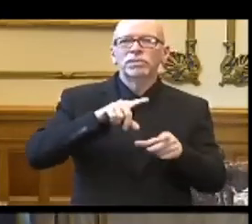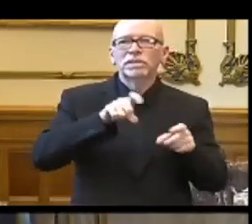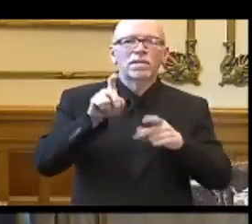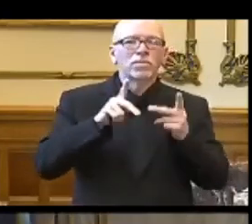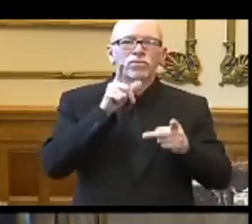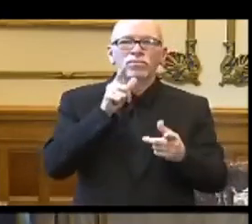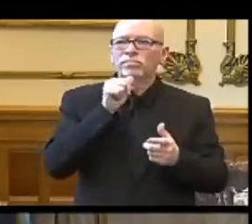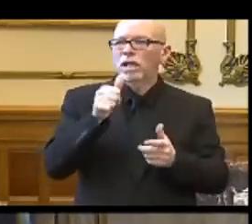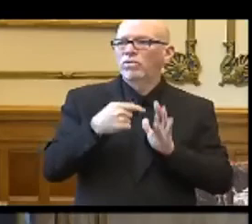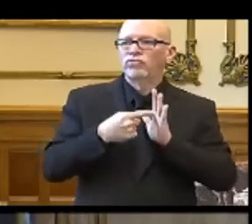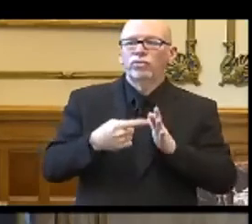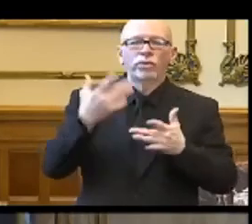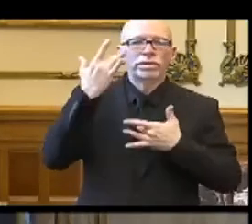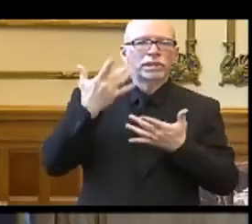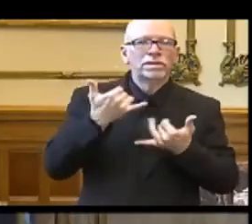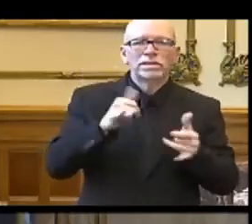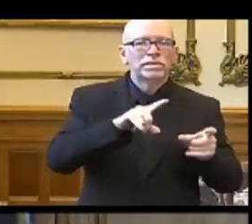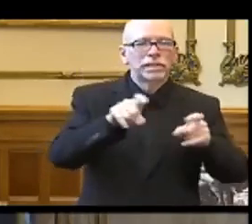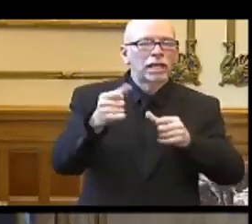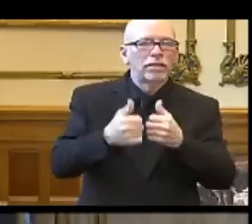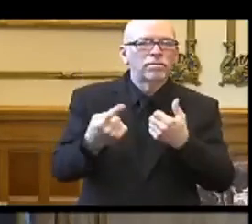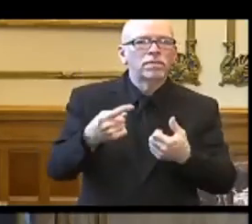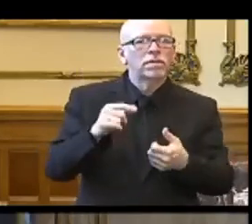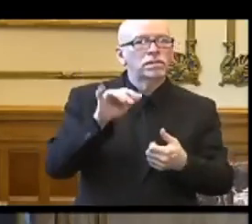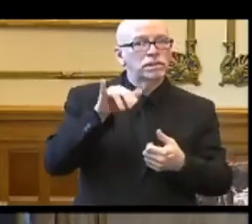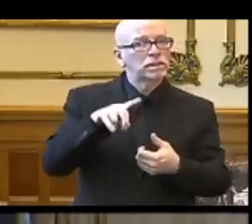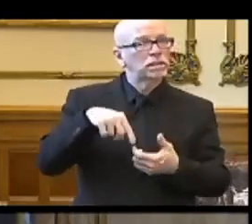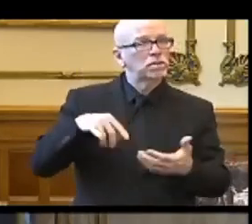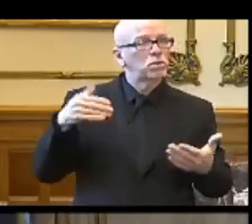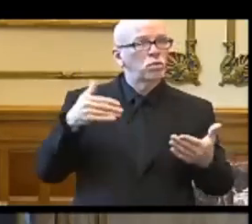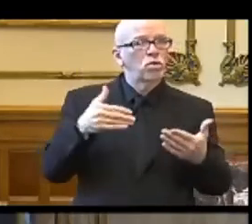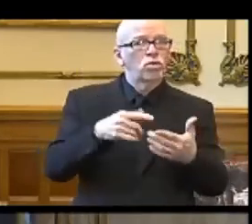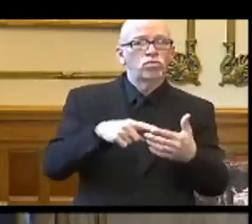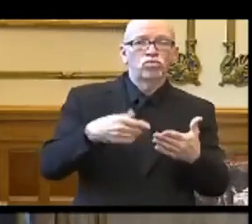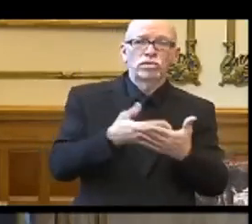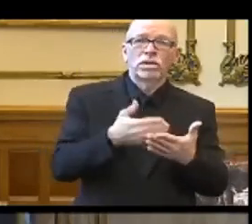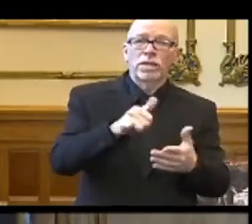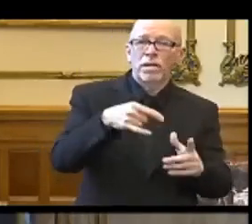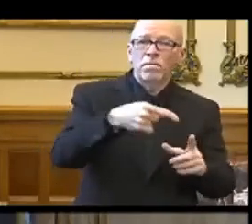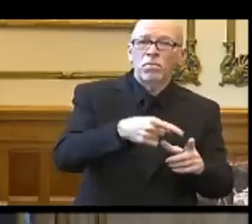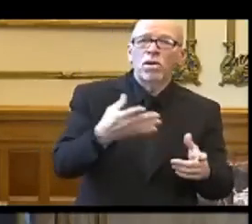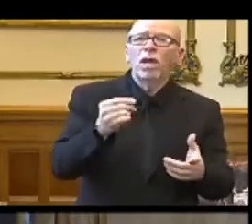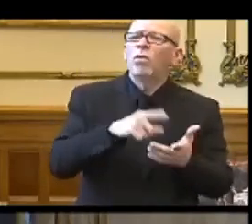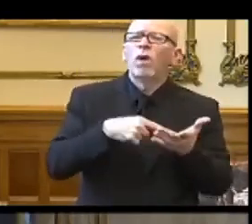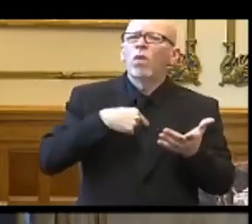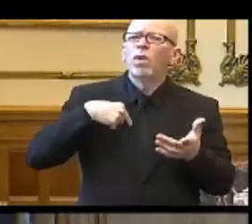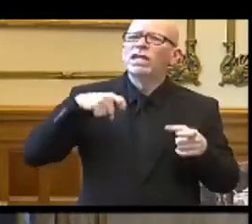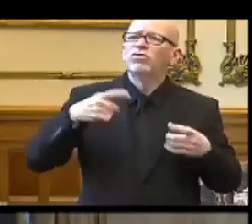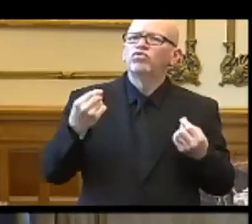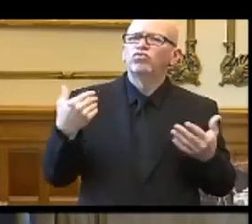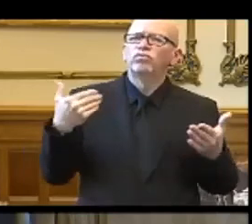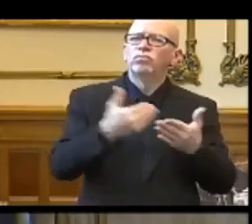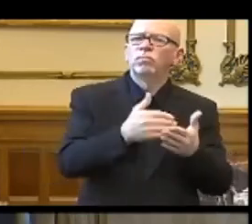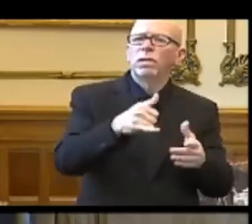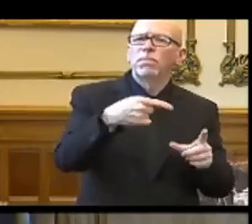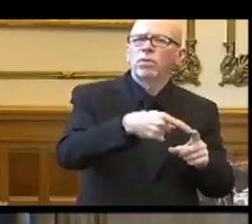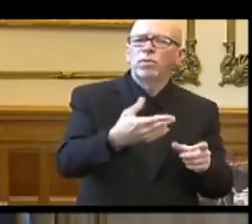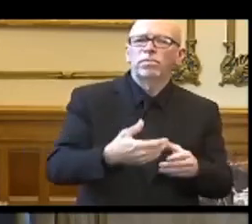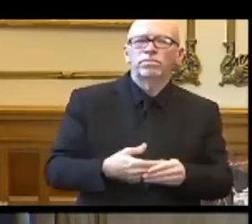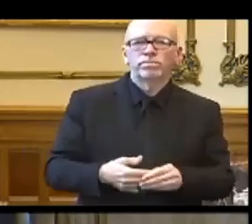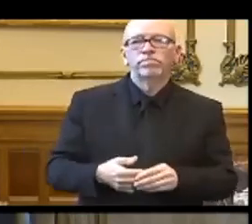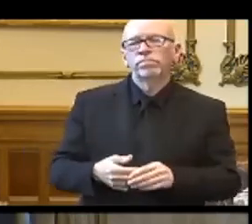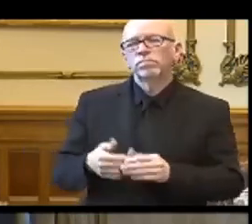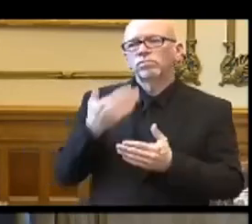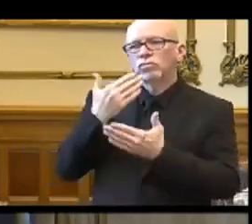people who aren't symptomatic. How close is Indiana to reaching that, and what do we need to get there? So that's an